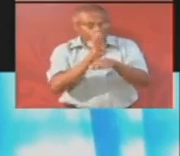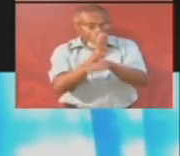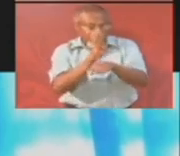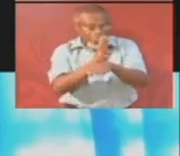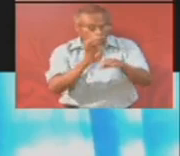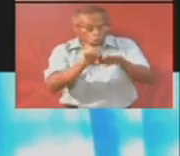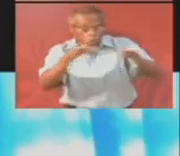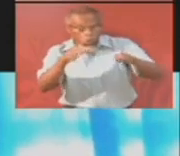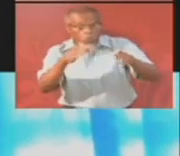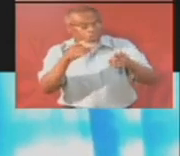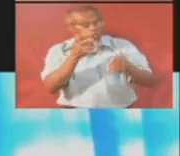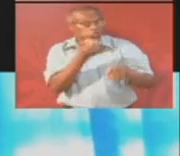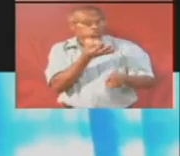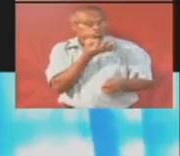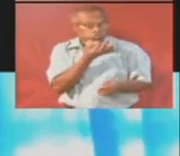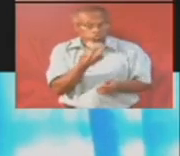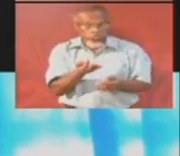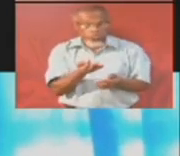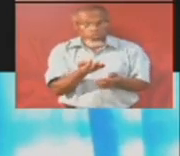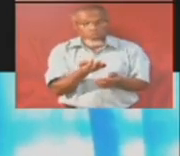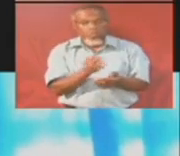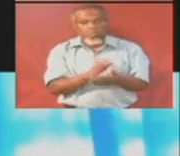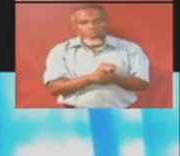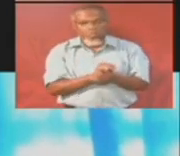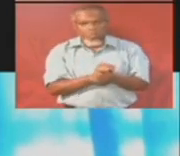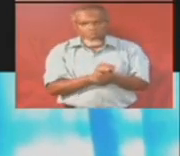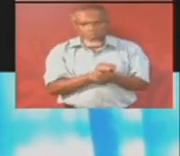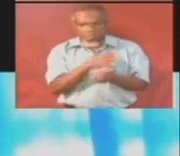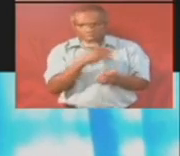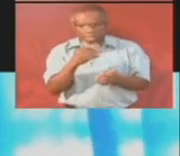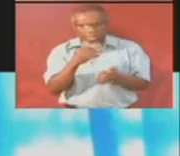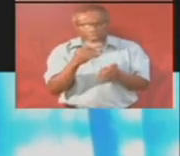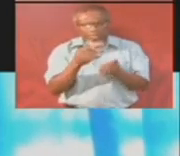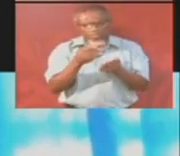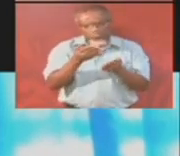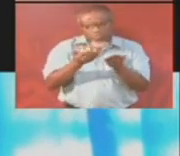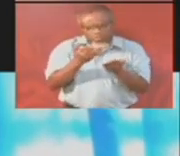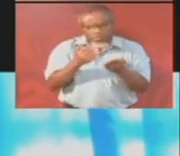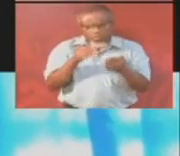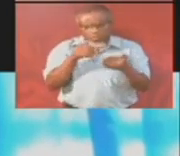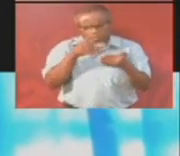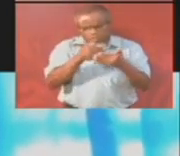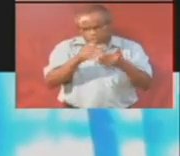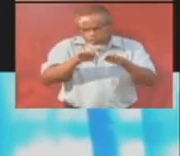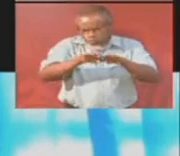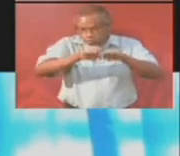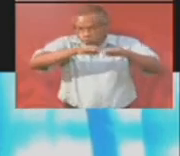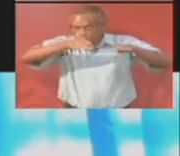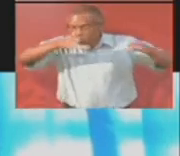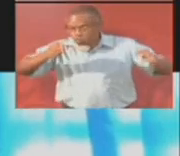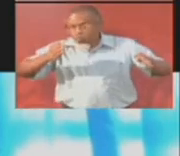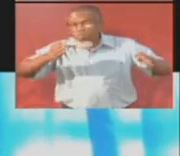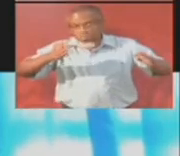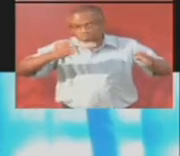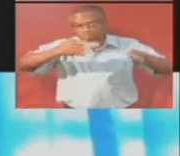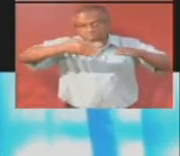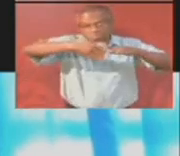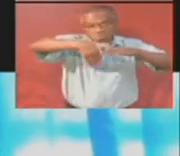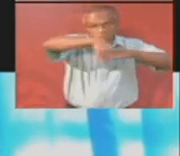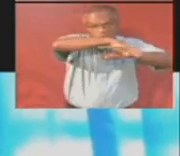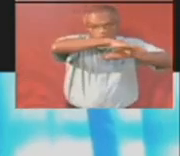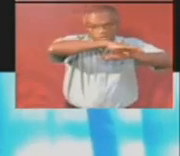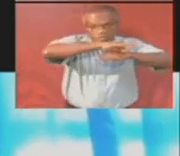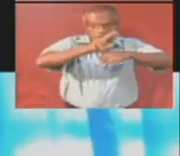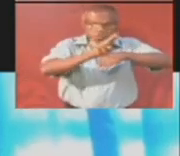normal, and also with a view to reopening the borders via Tobago. Is that